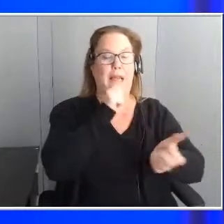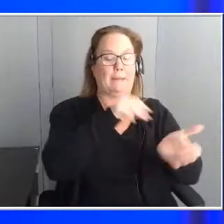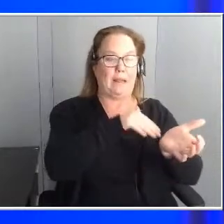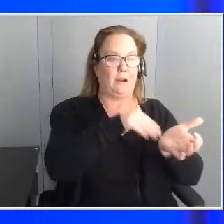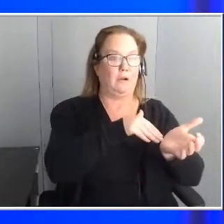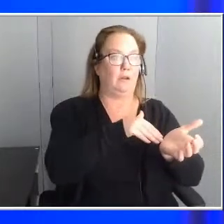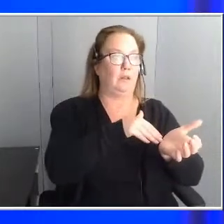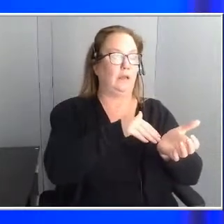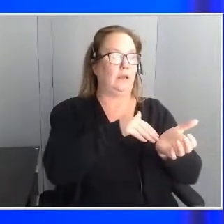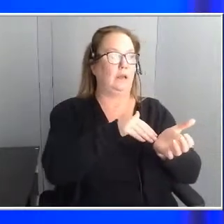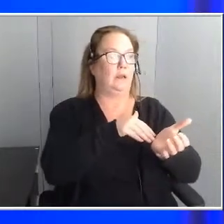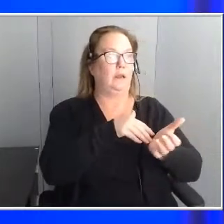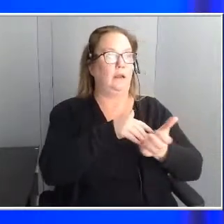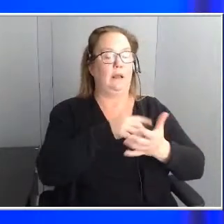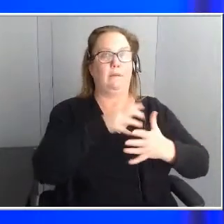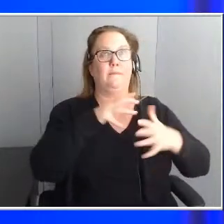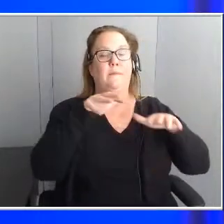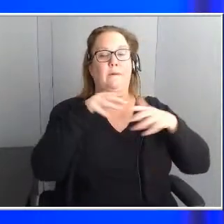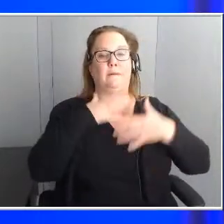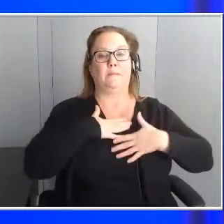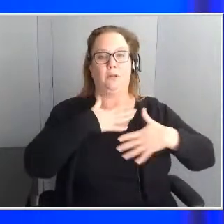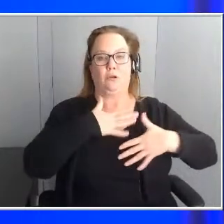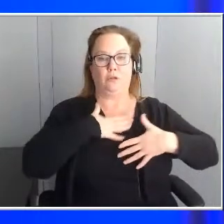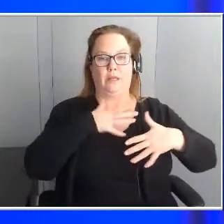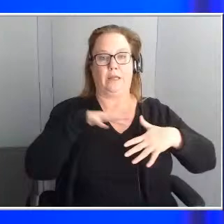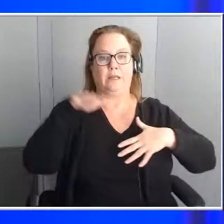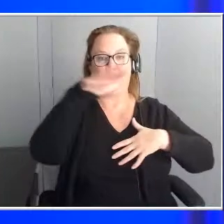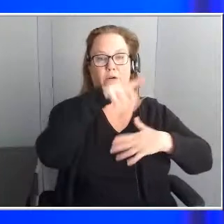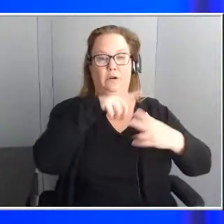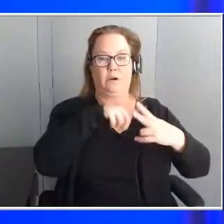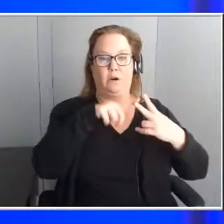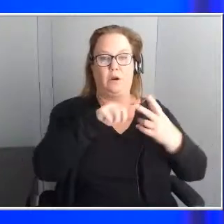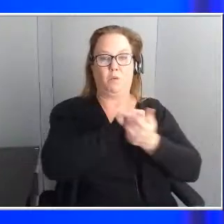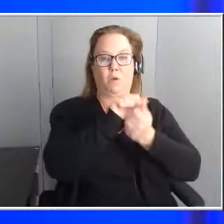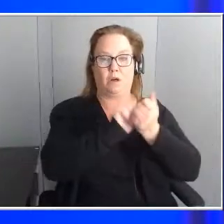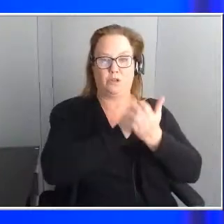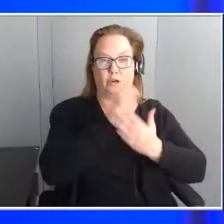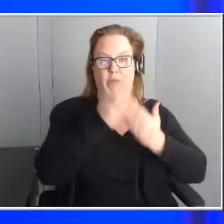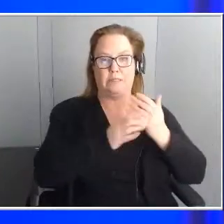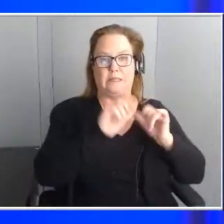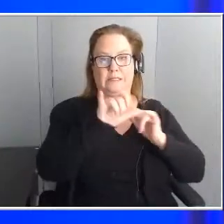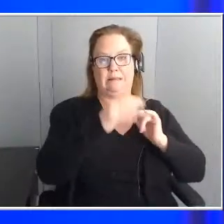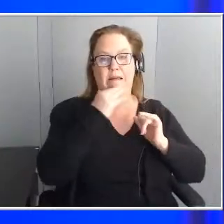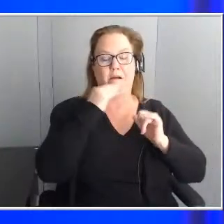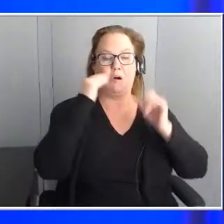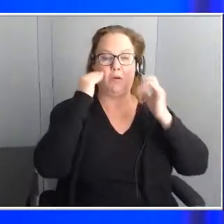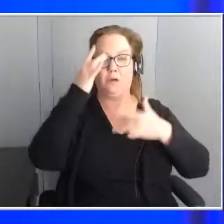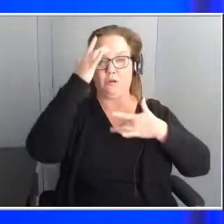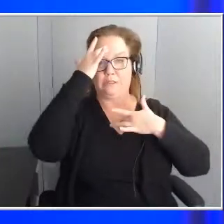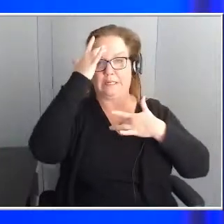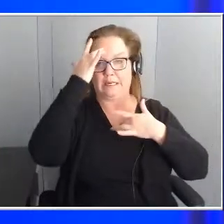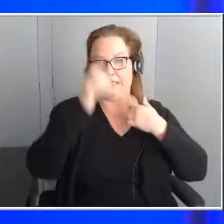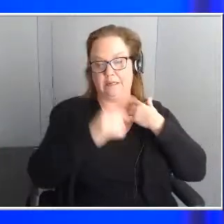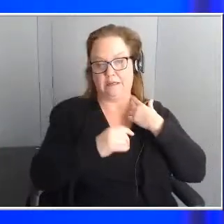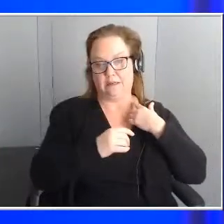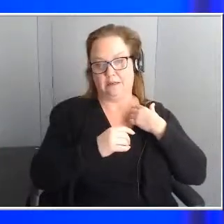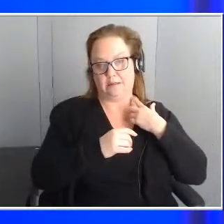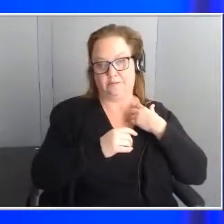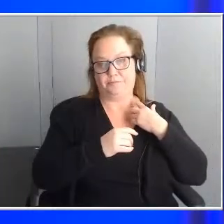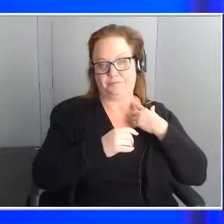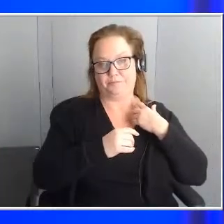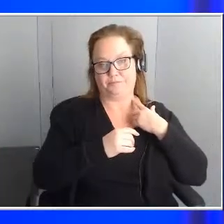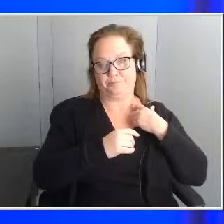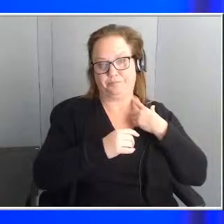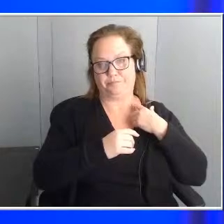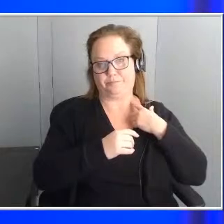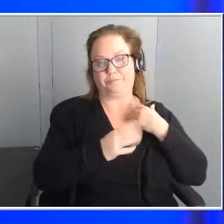boosting ventilation indoors, frequently washing your hands, as you mentioned, and staying home when you're sick. I think that, that was a good